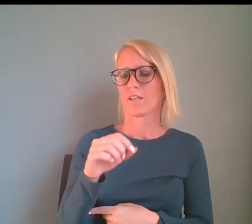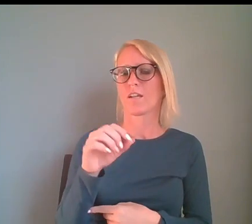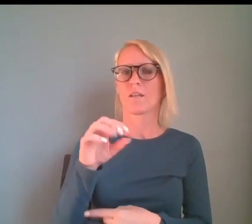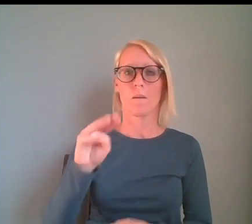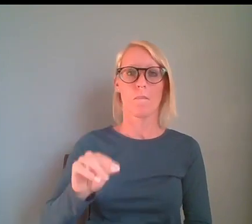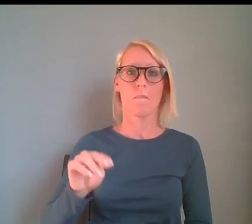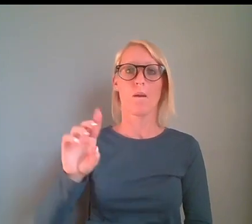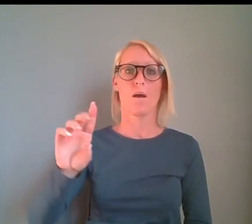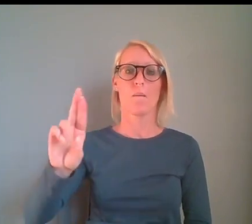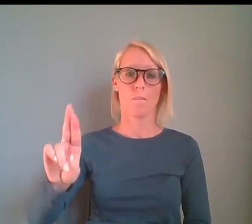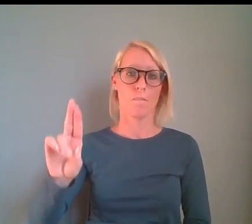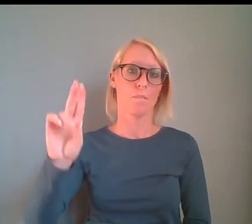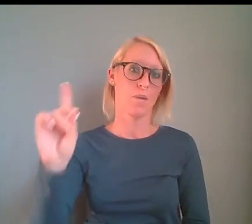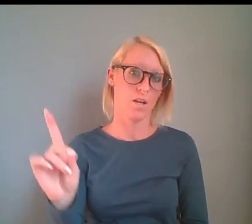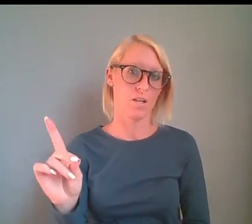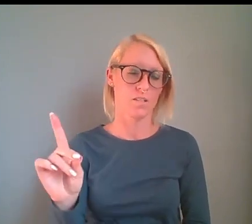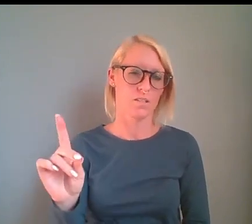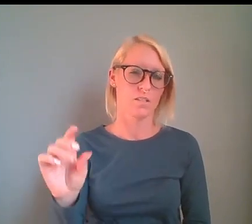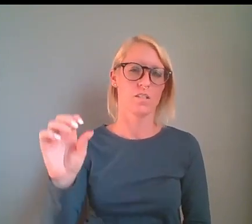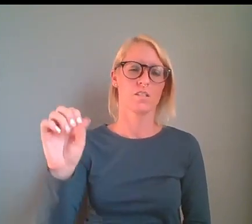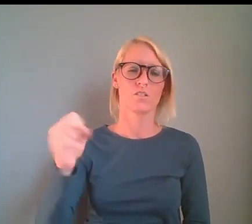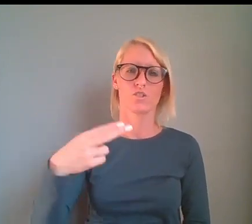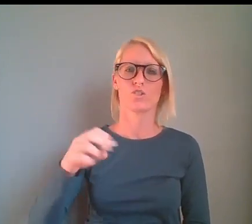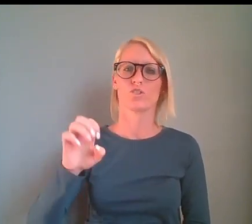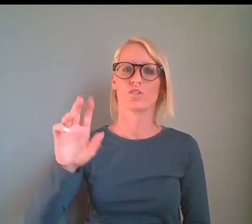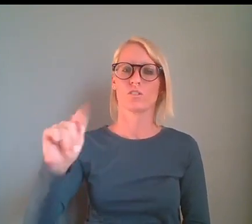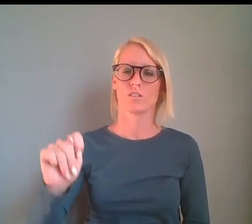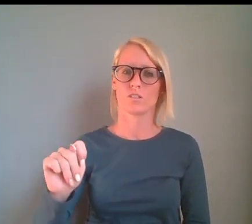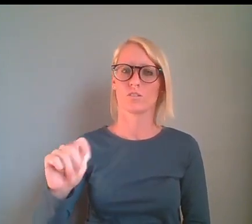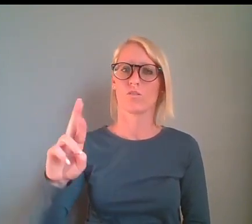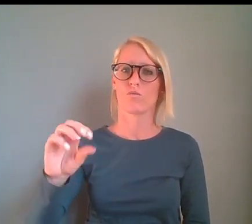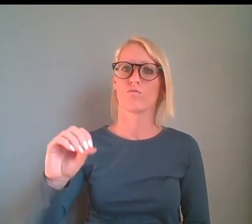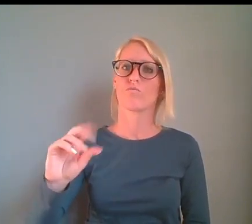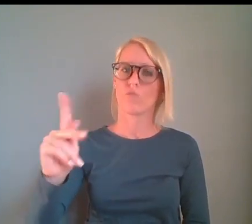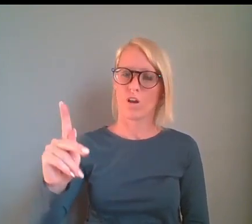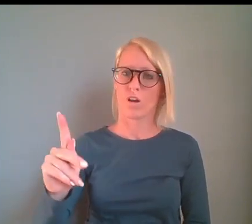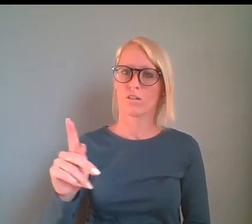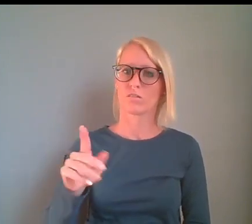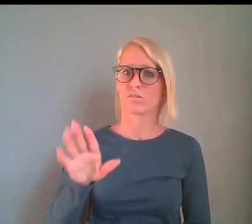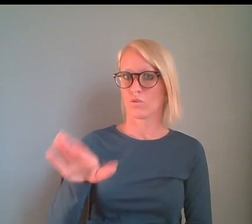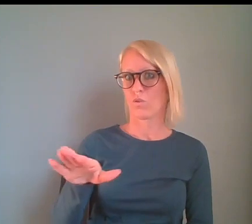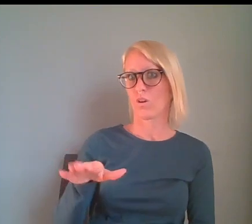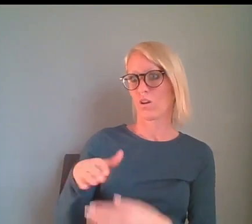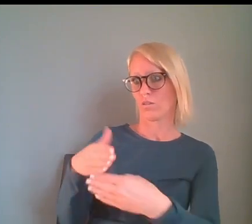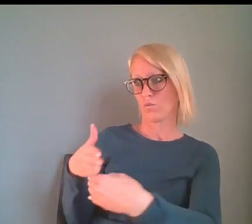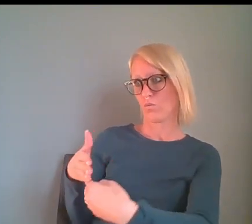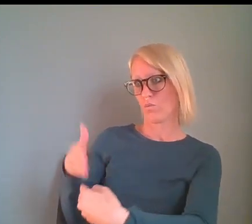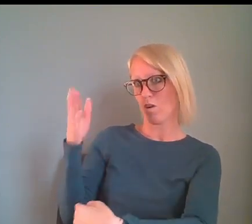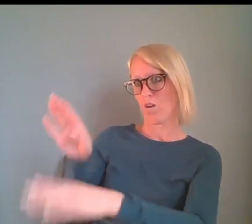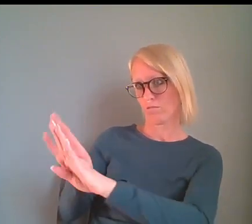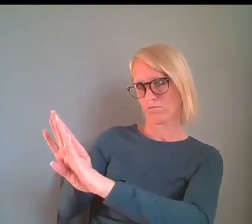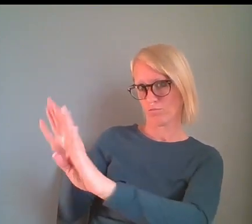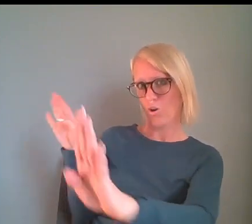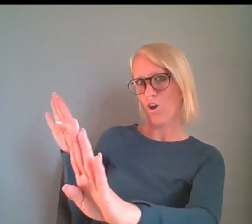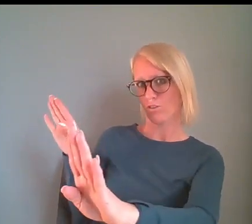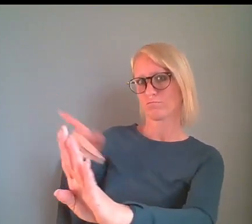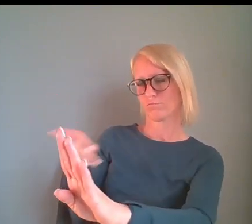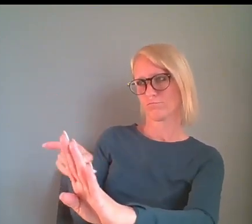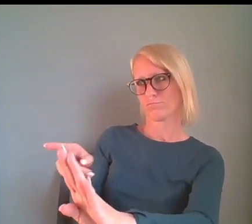paste or sheetrock mud, which you all have in your house on your walls, probably, although I don't want you drawing on your walls. But